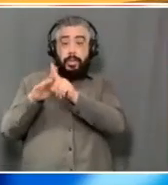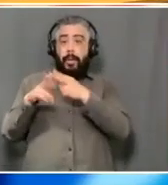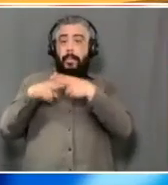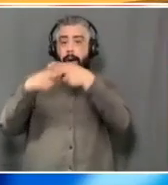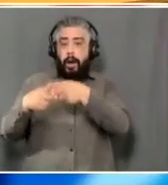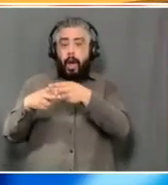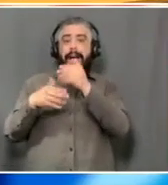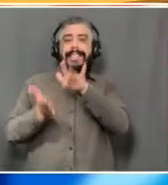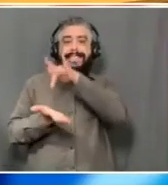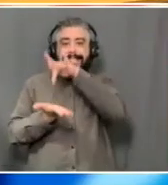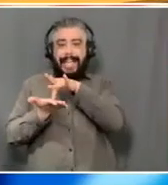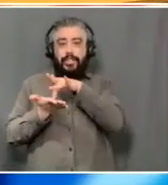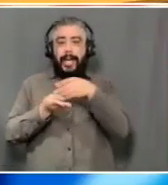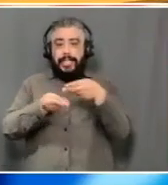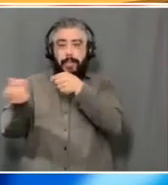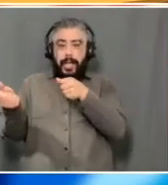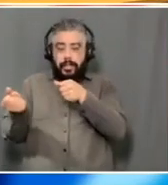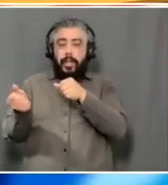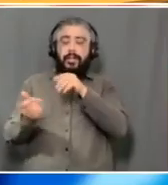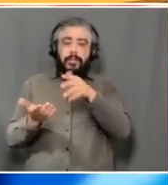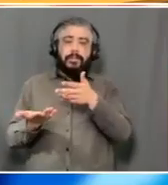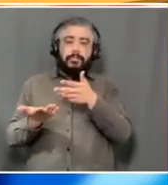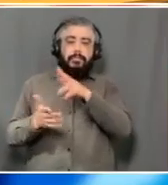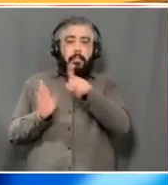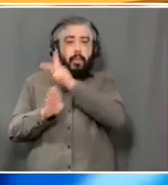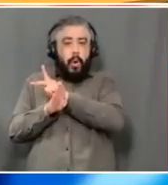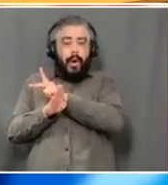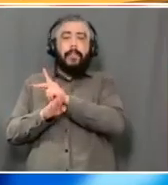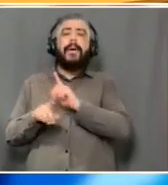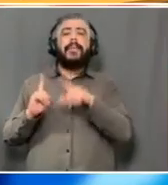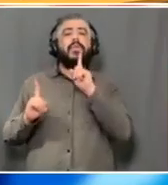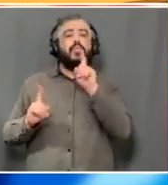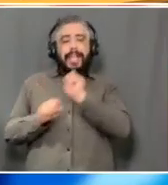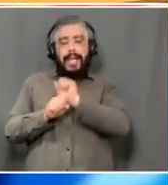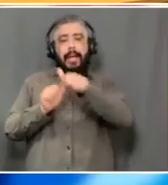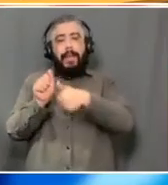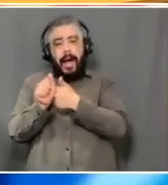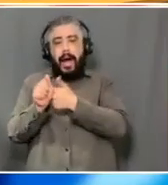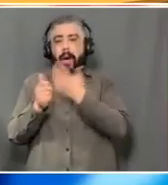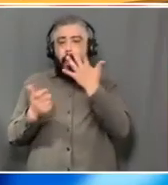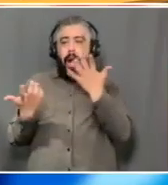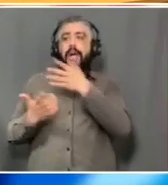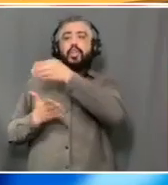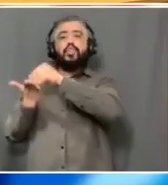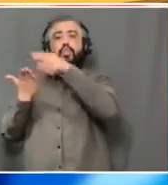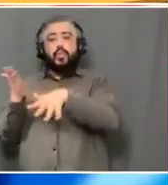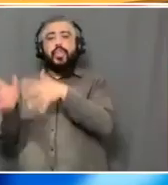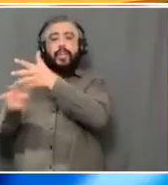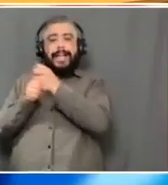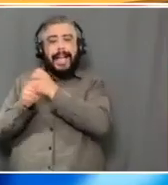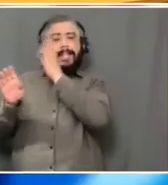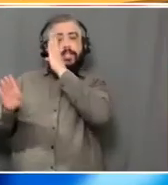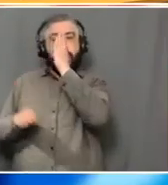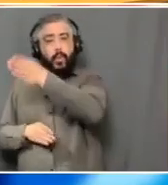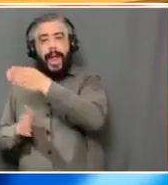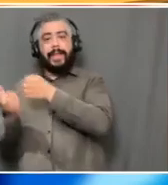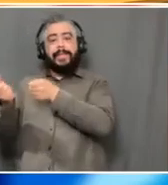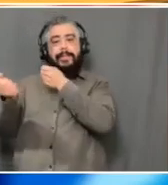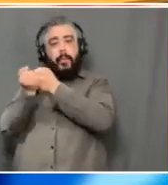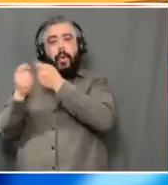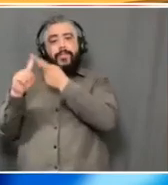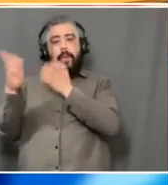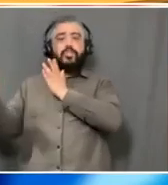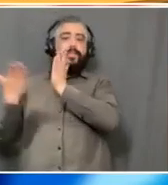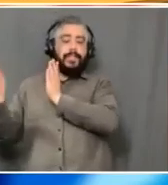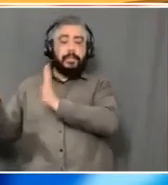central expenditure, a centrally administered program, it's of course students that are receiving the direct supports from those services. And